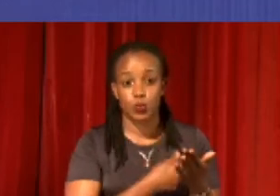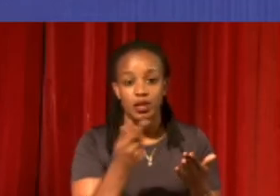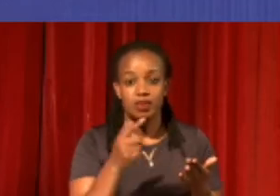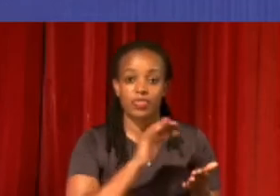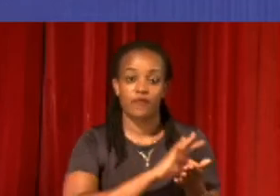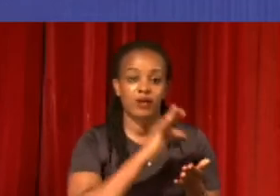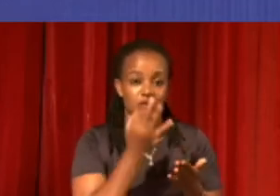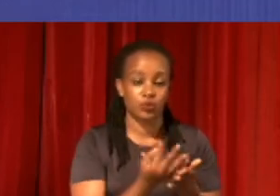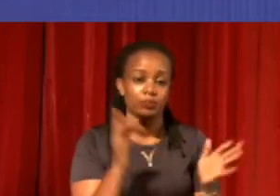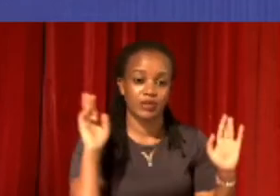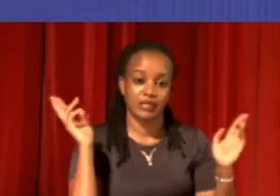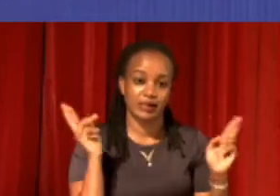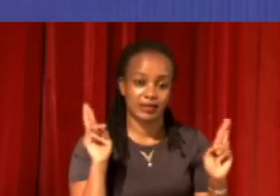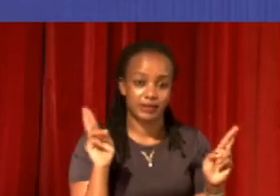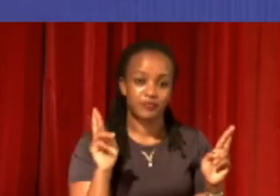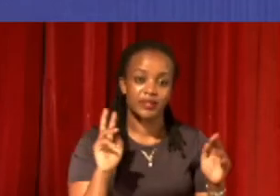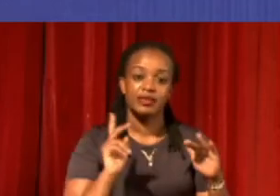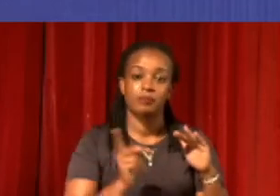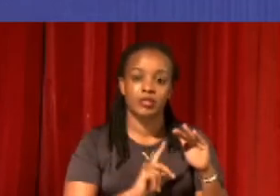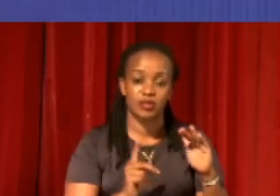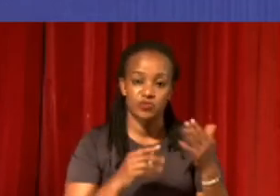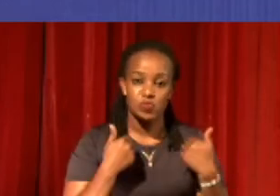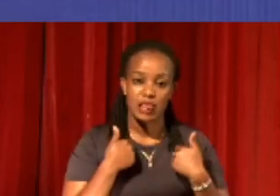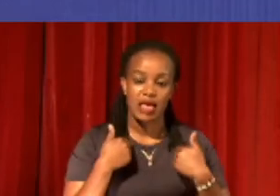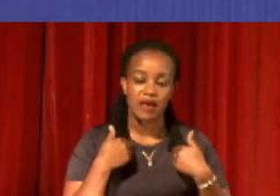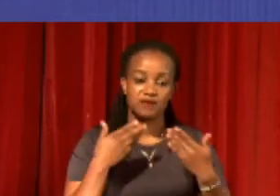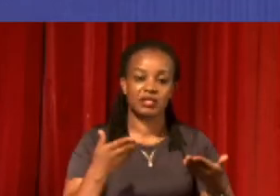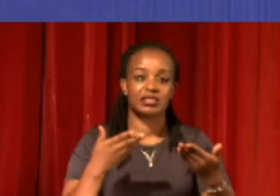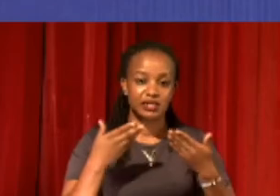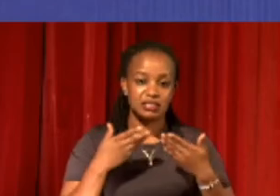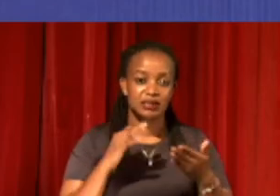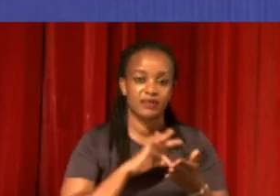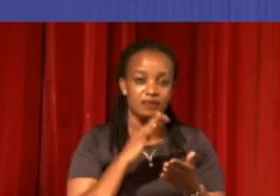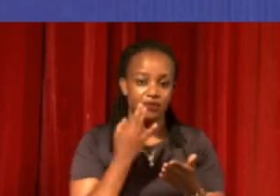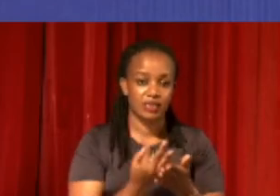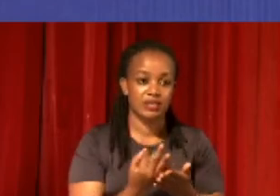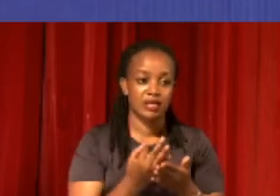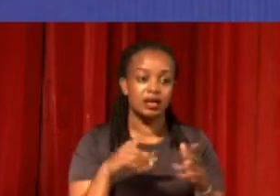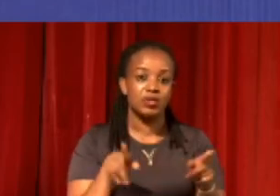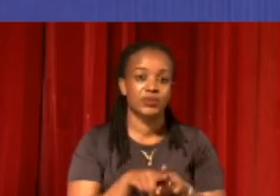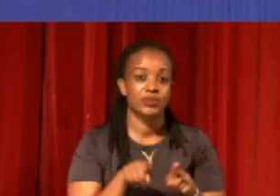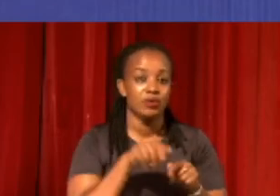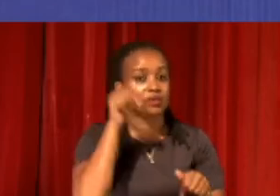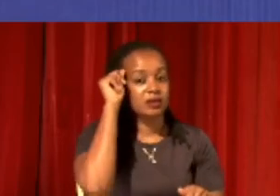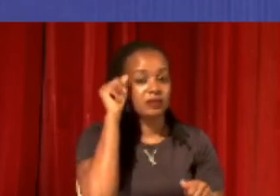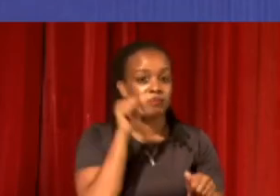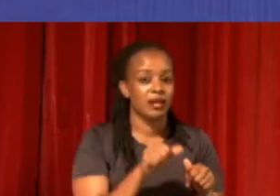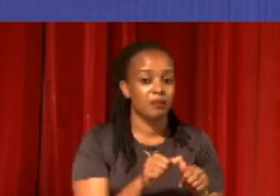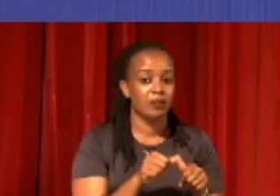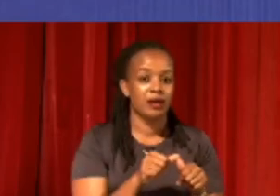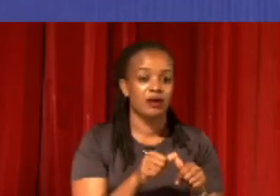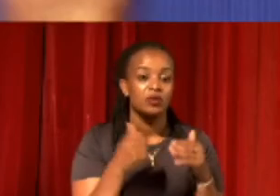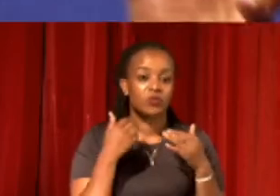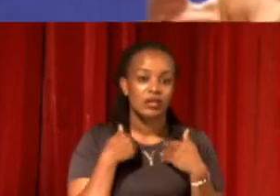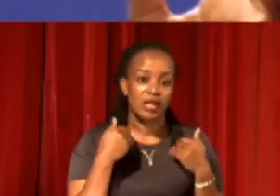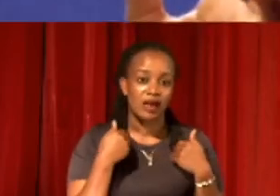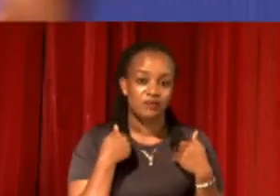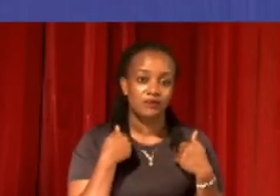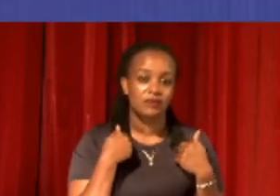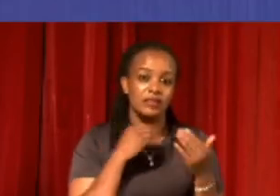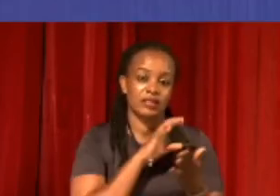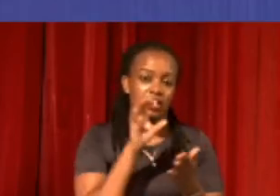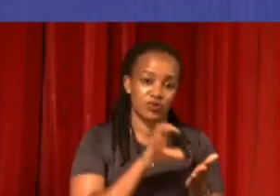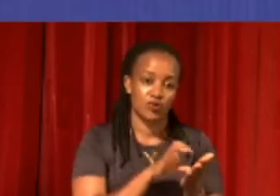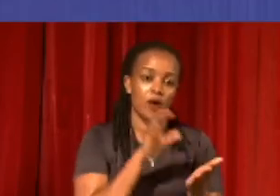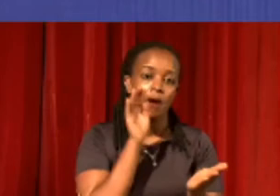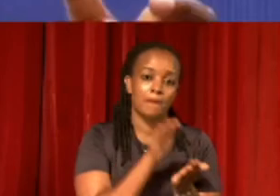ministry, and the ministry would have been able to. And remember also the transactions, they are bank transactions, central banks and